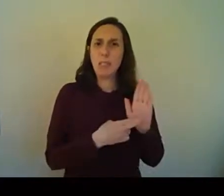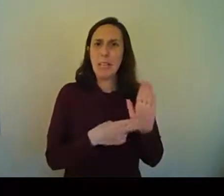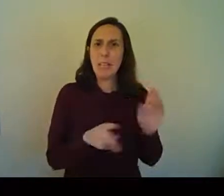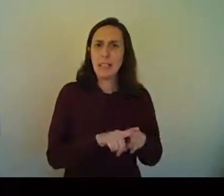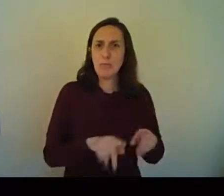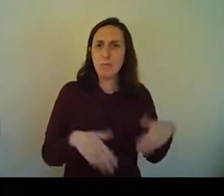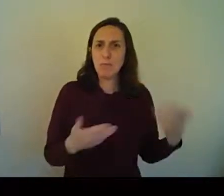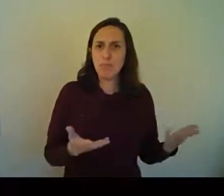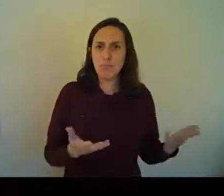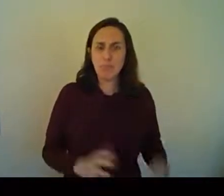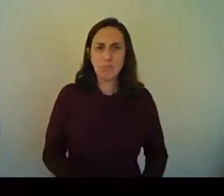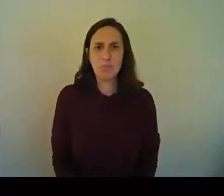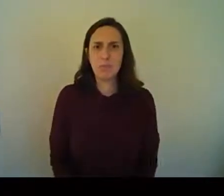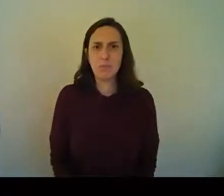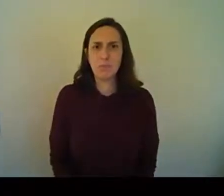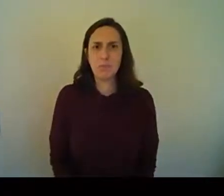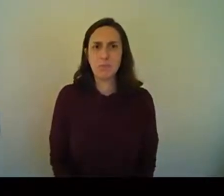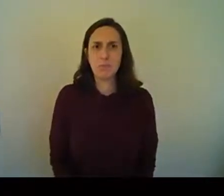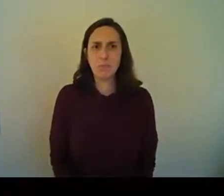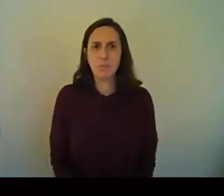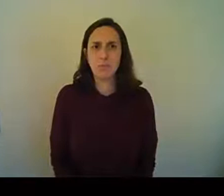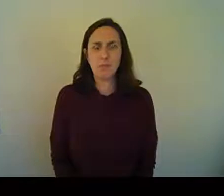a rational function f of x